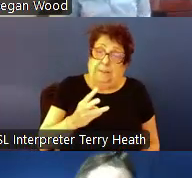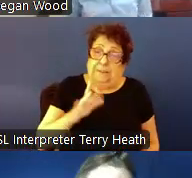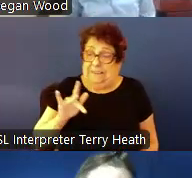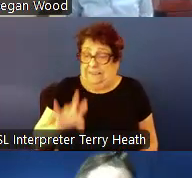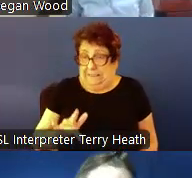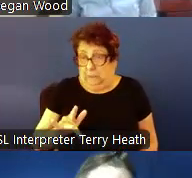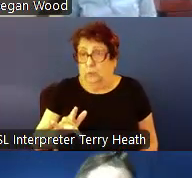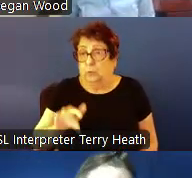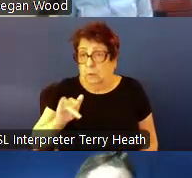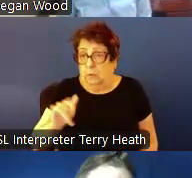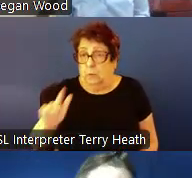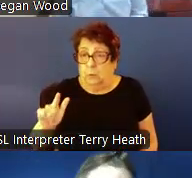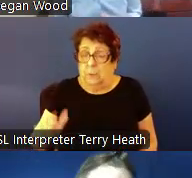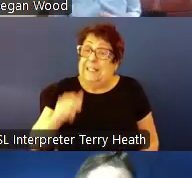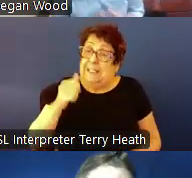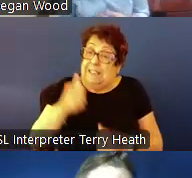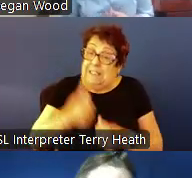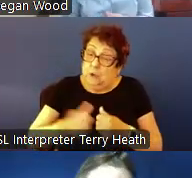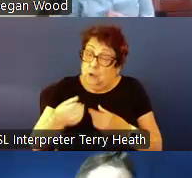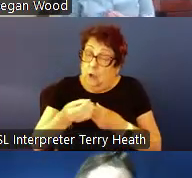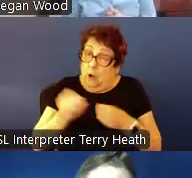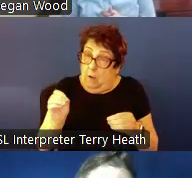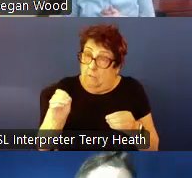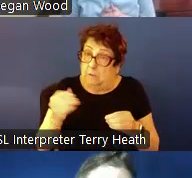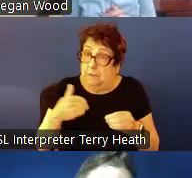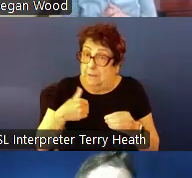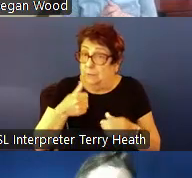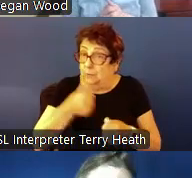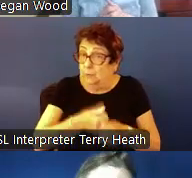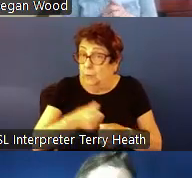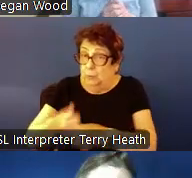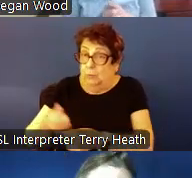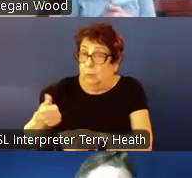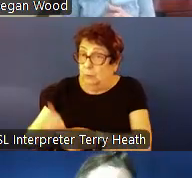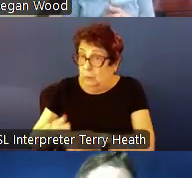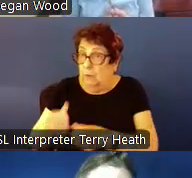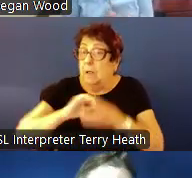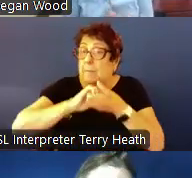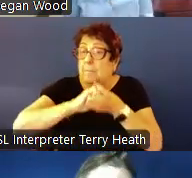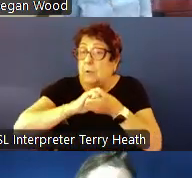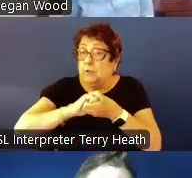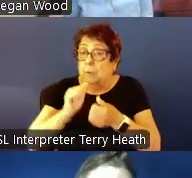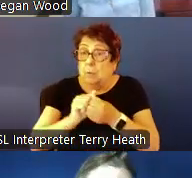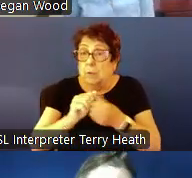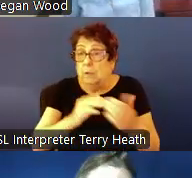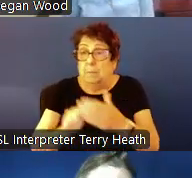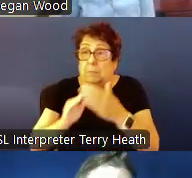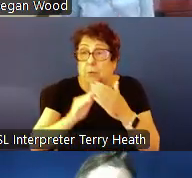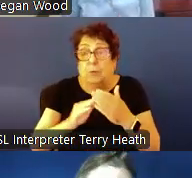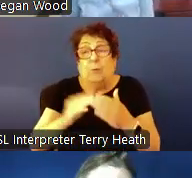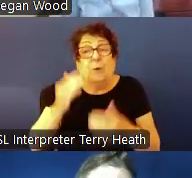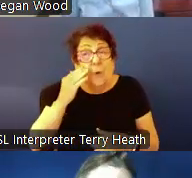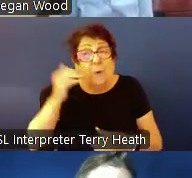each office kind of has its own partnerships with the community, because as we know, each community is a little bit